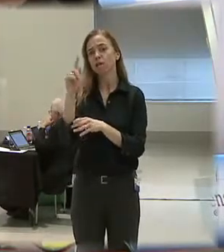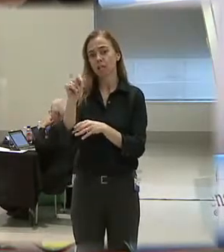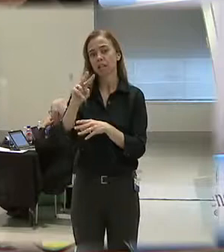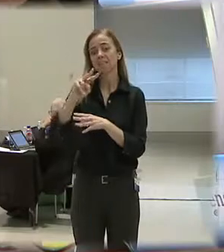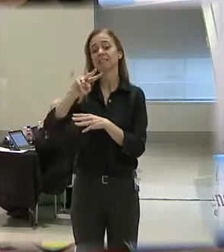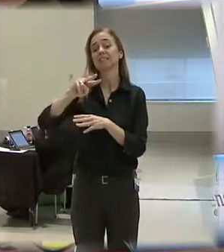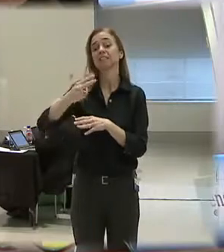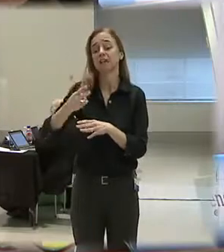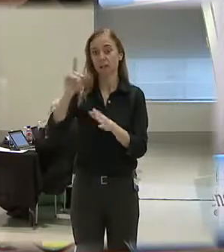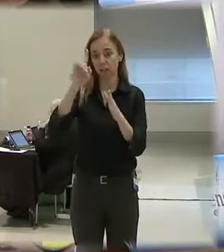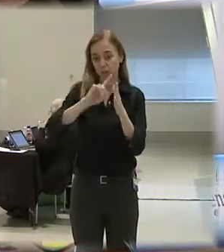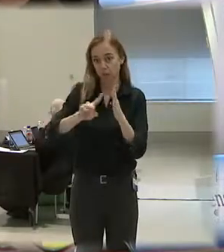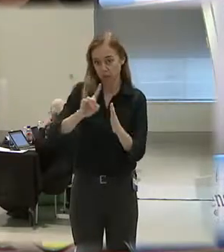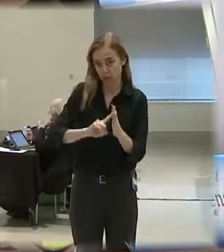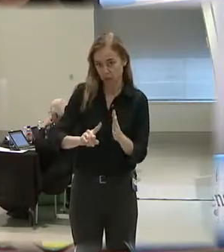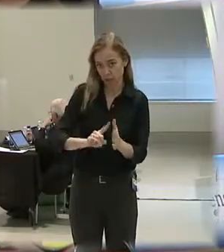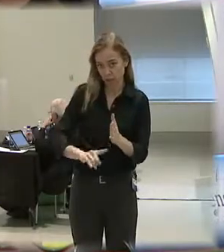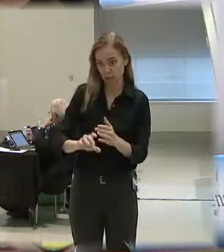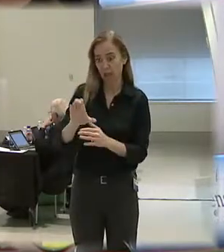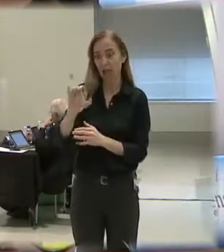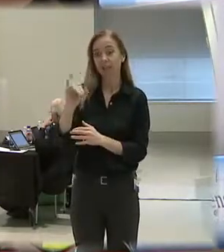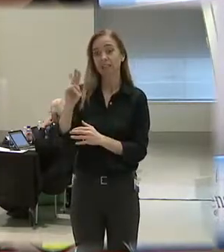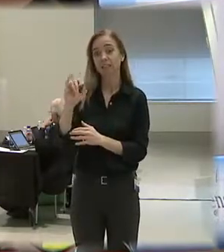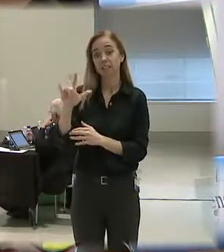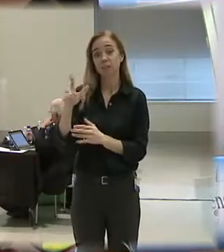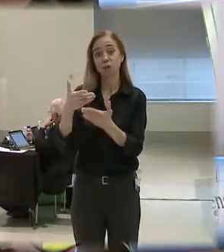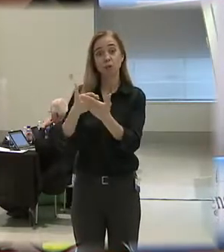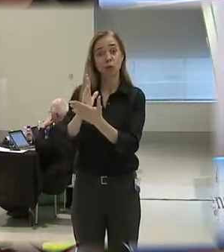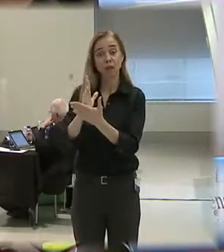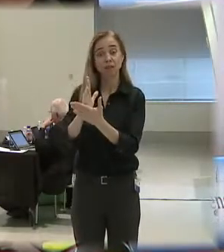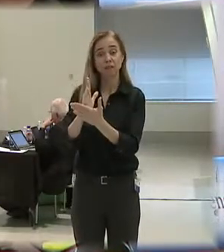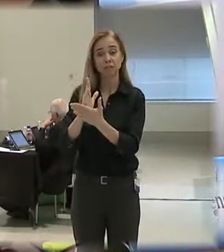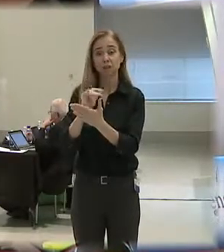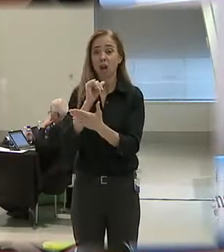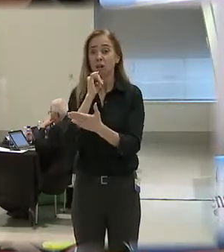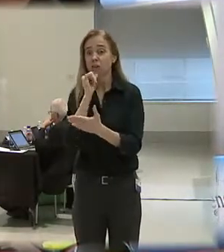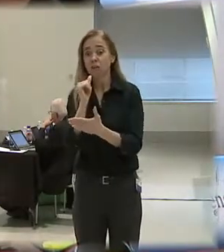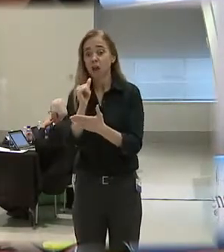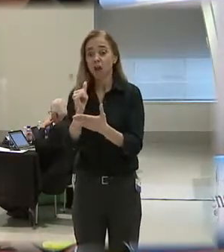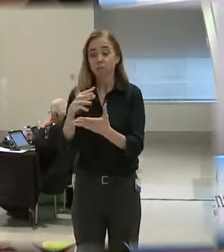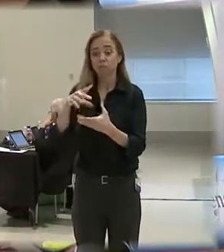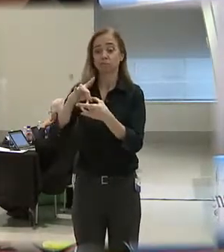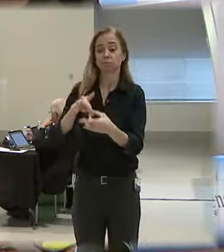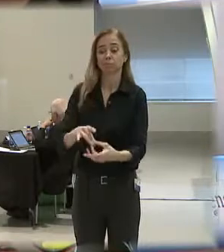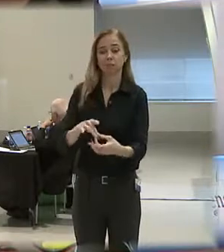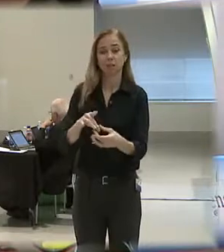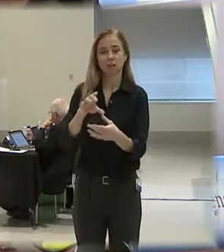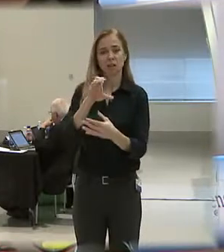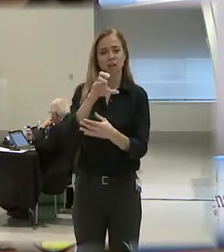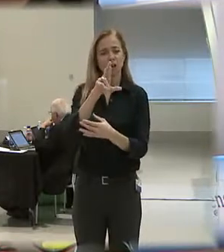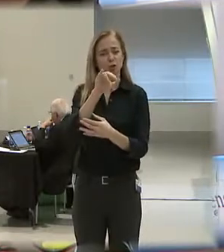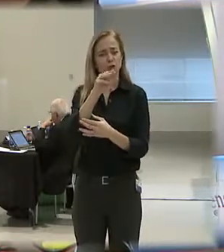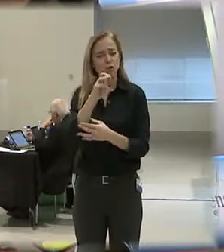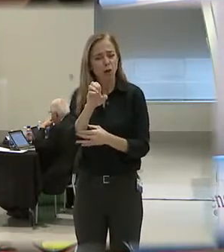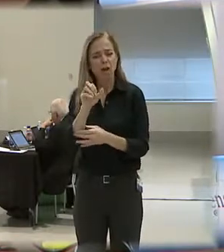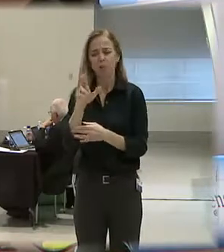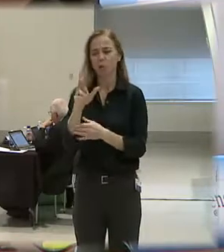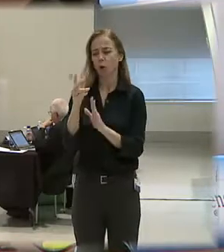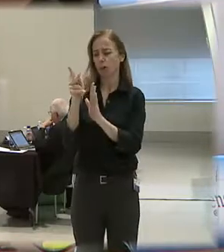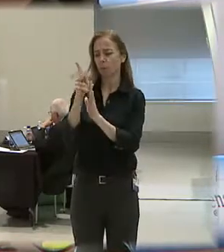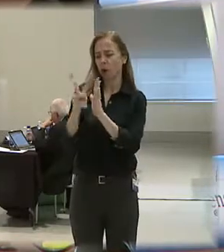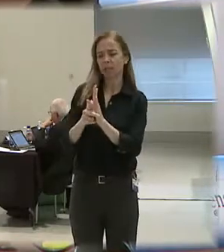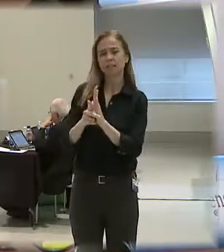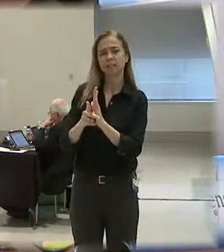investigation. And then oftentimes civil rights issues are not implicated by whether there's a crime or even a departmental policy violation, but there's